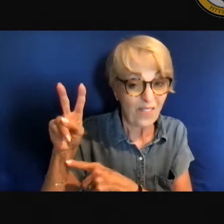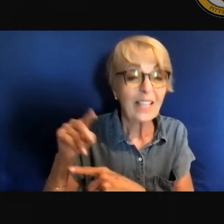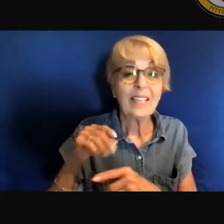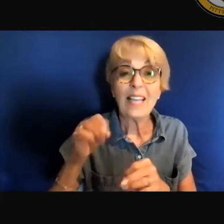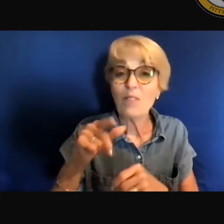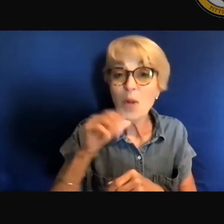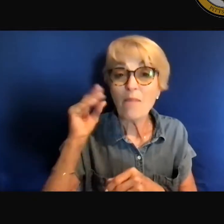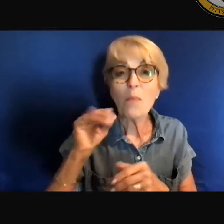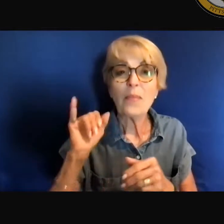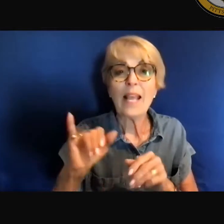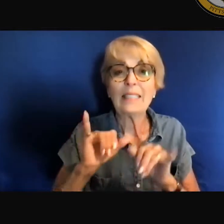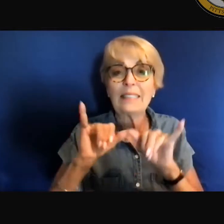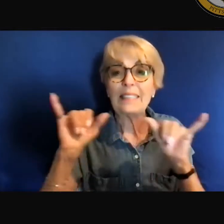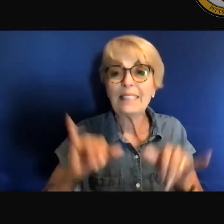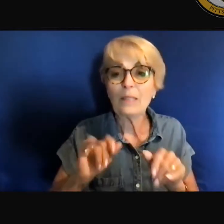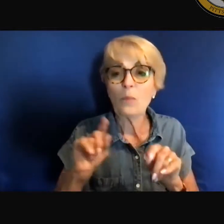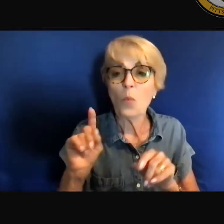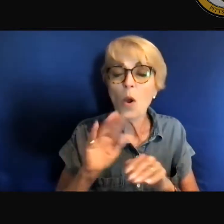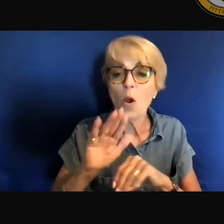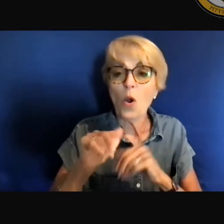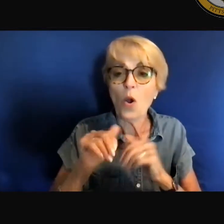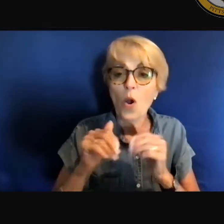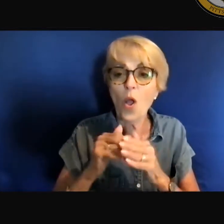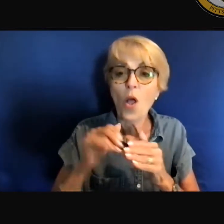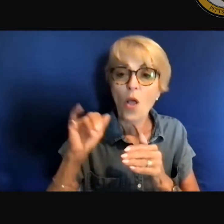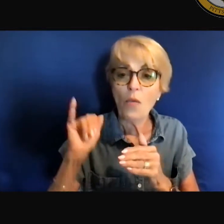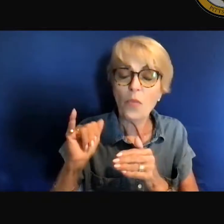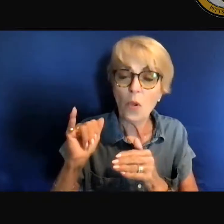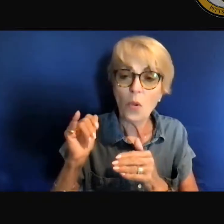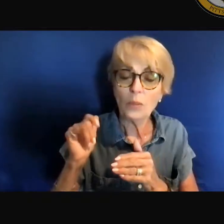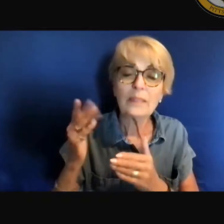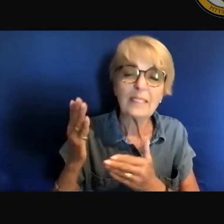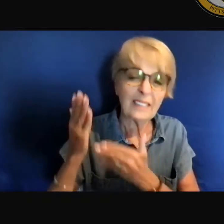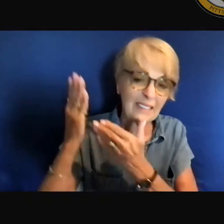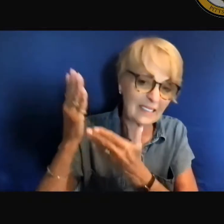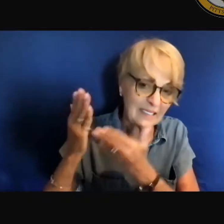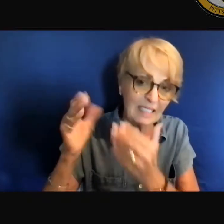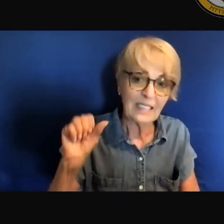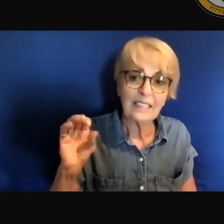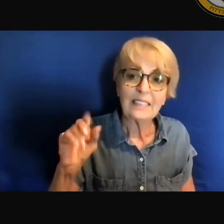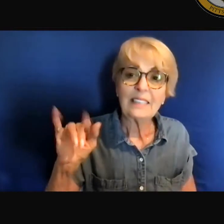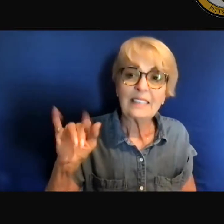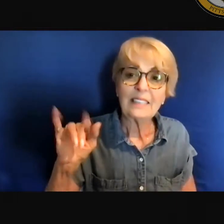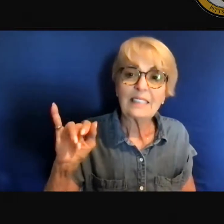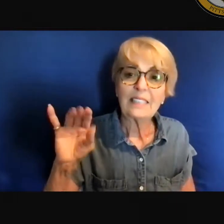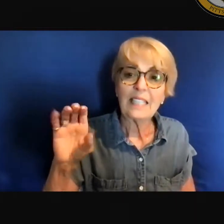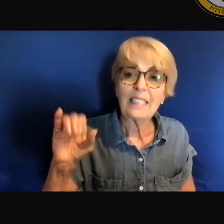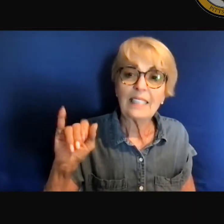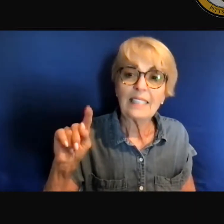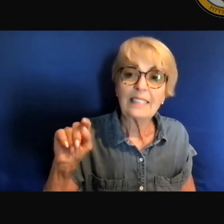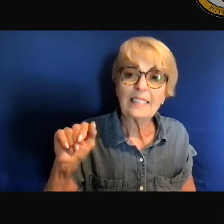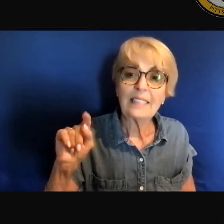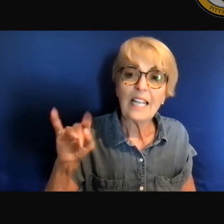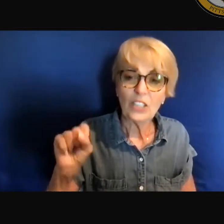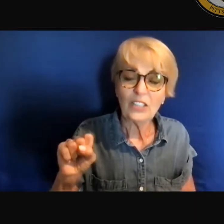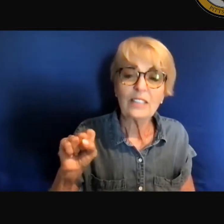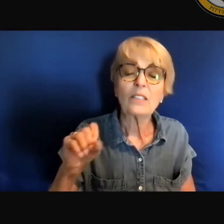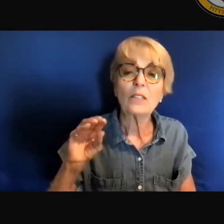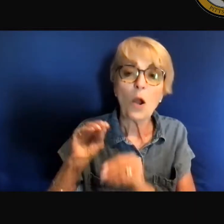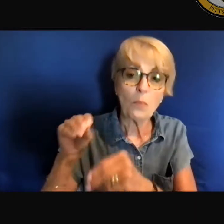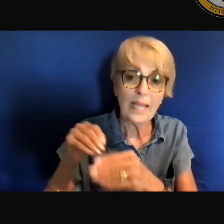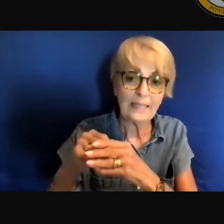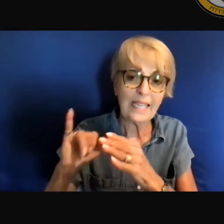our solicitations are placed. It ensures sealed bid process and all of our requirements are